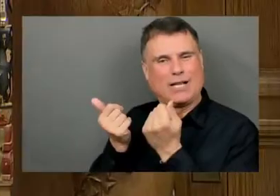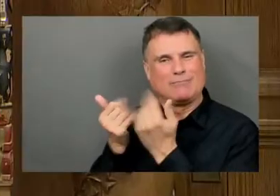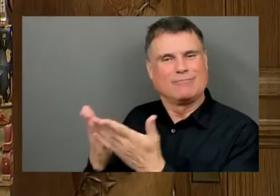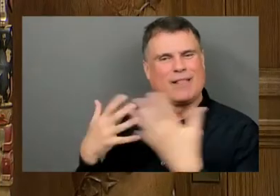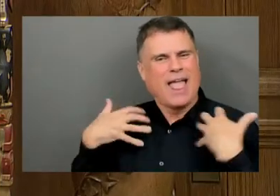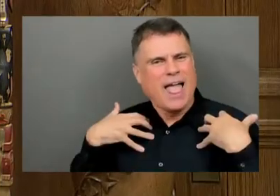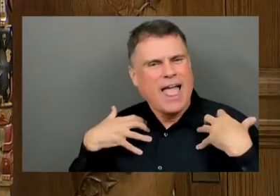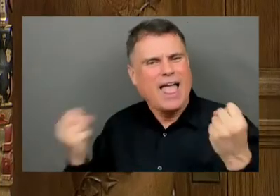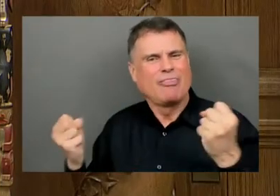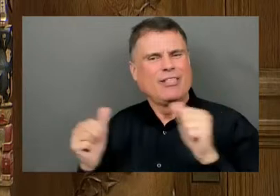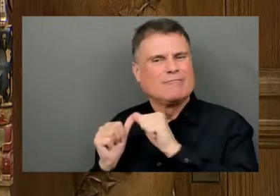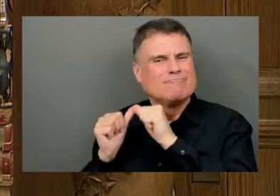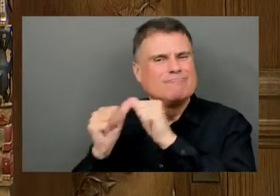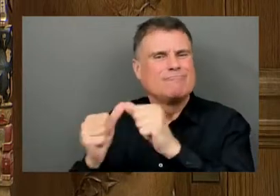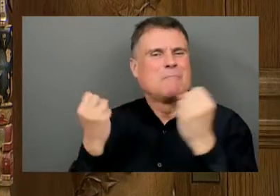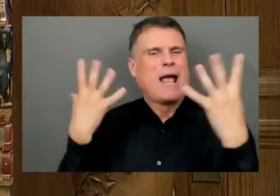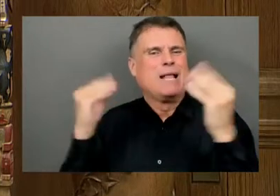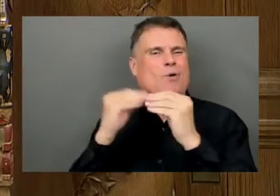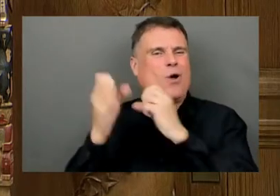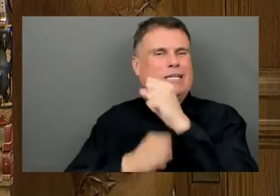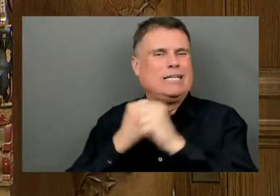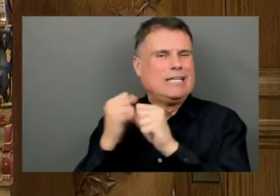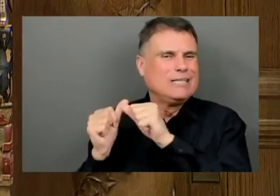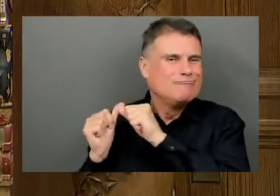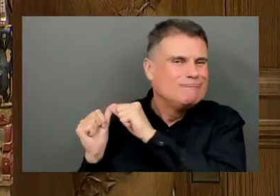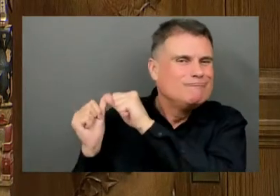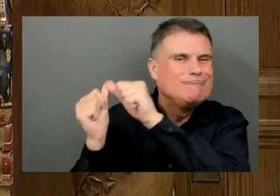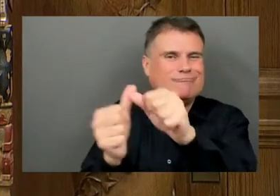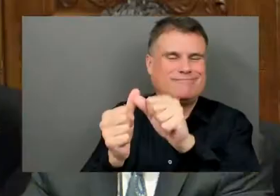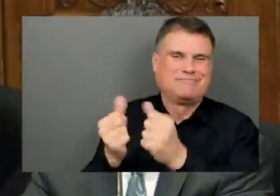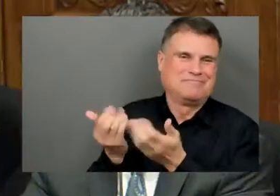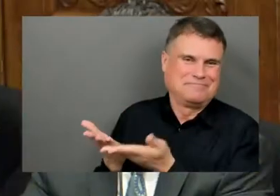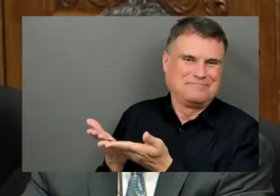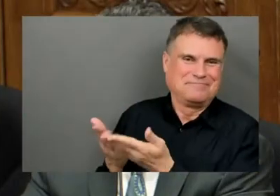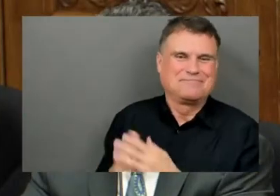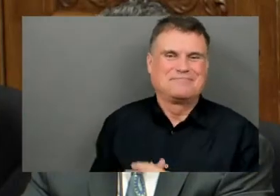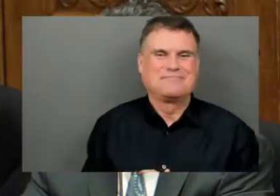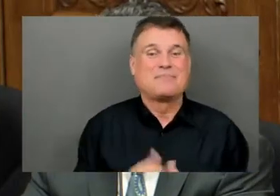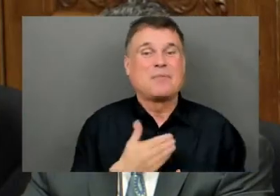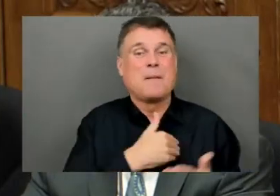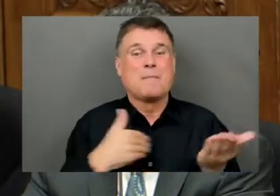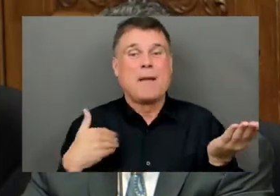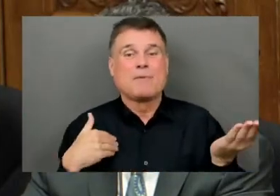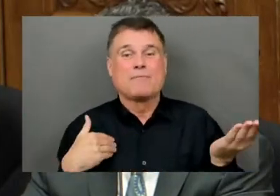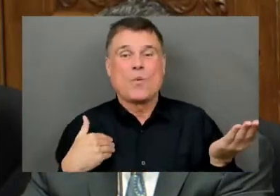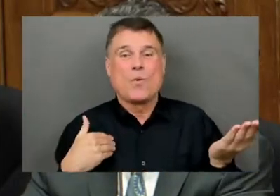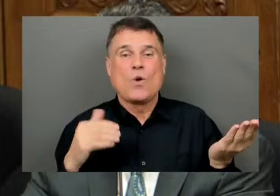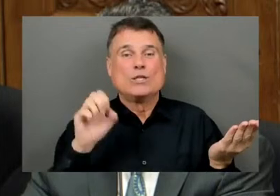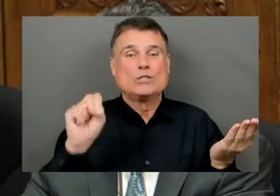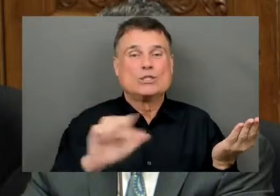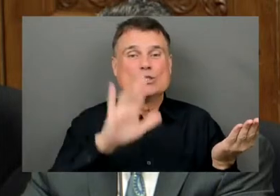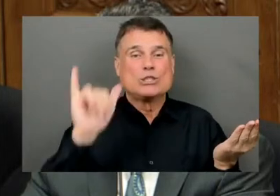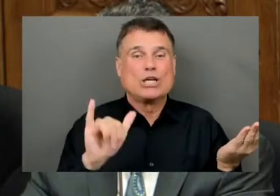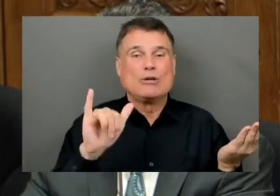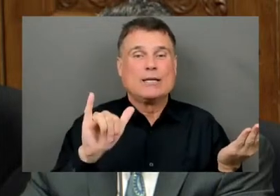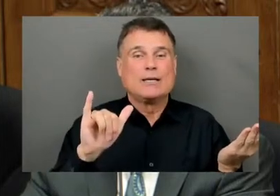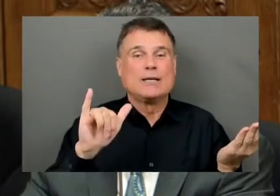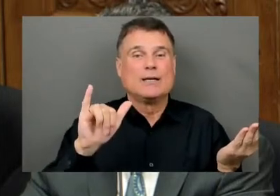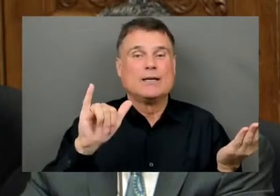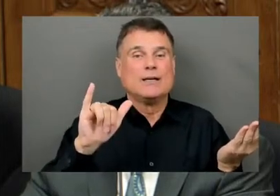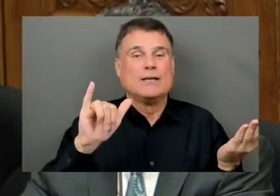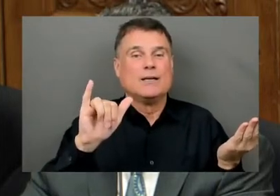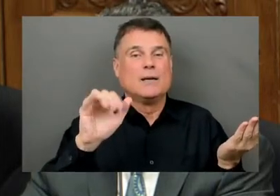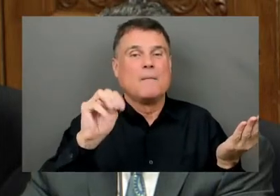Member for Surrey Panorama. Thank you, Mr. Speaker. I rise today to wish a very special person in my life a